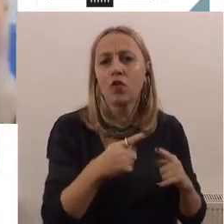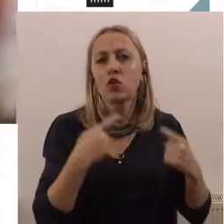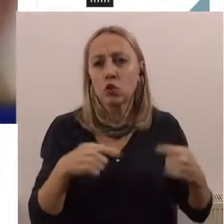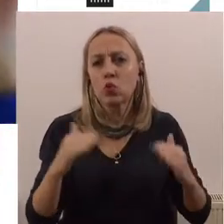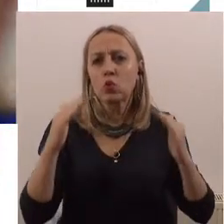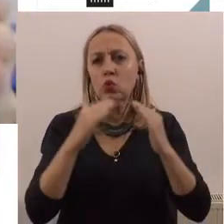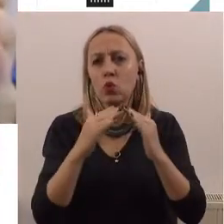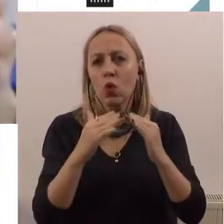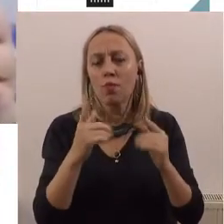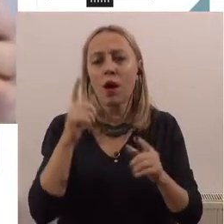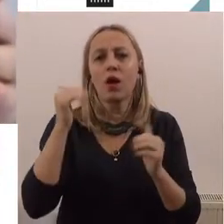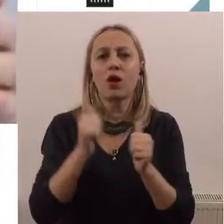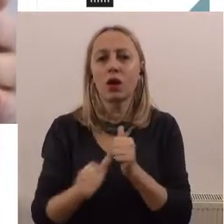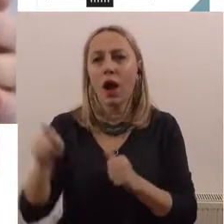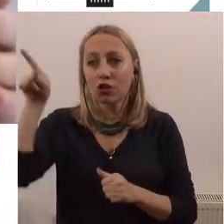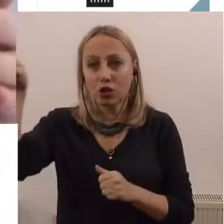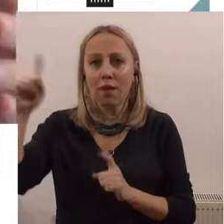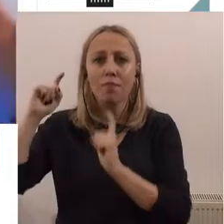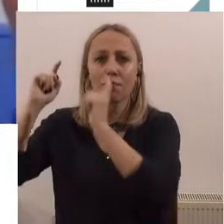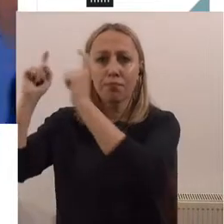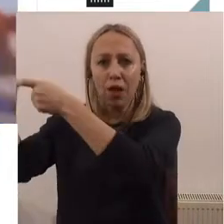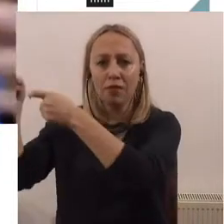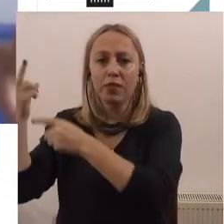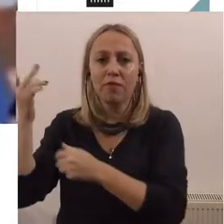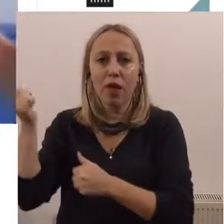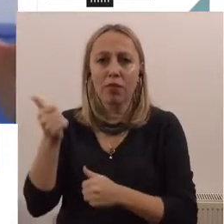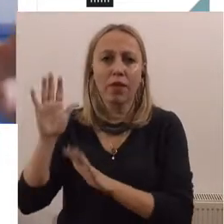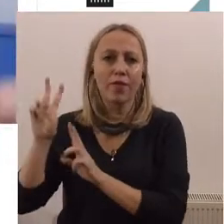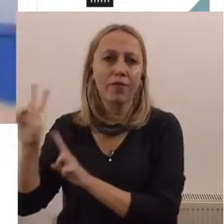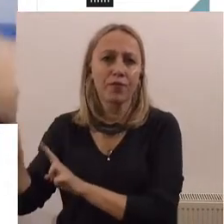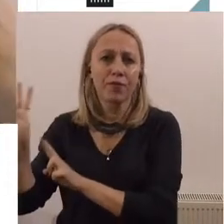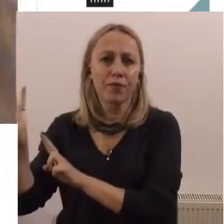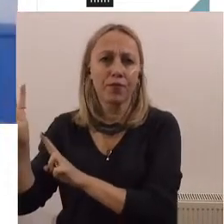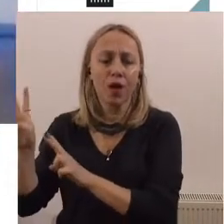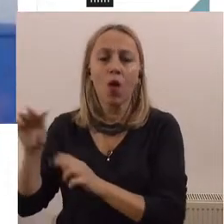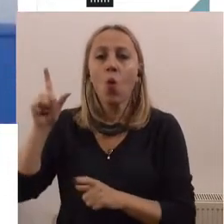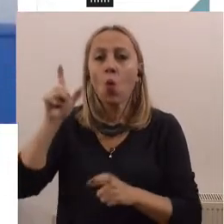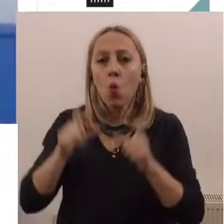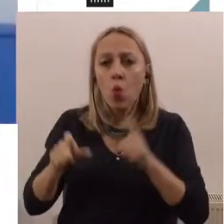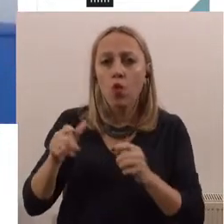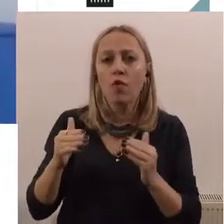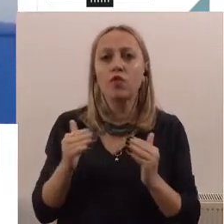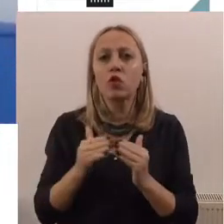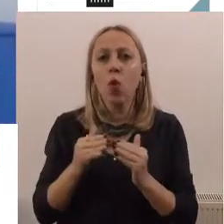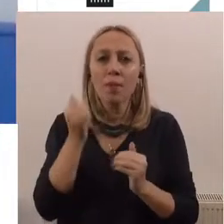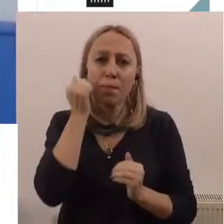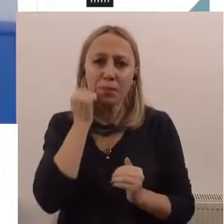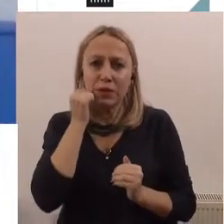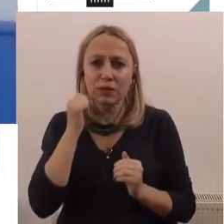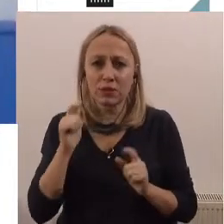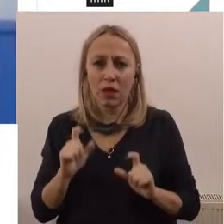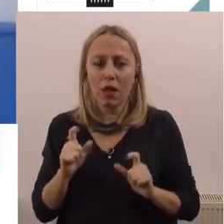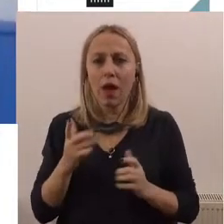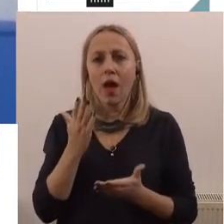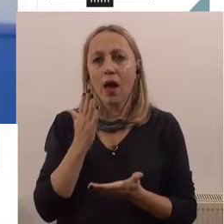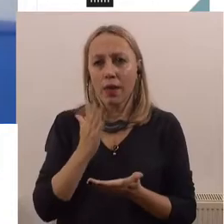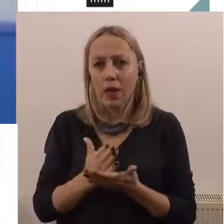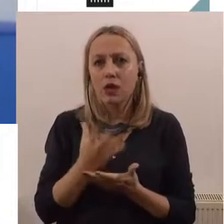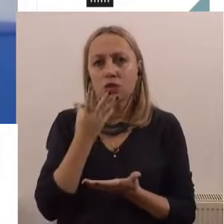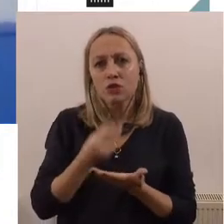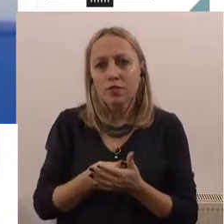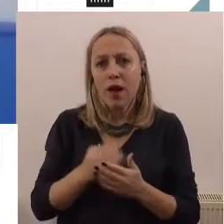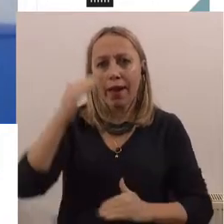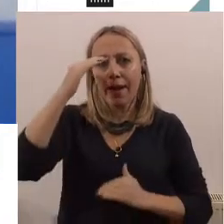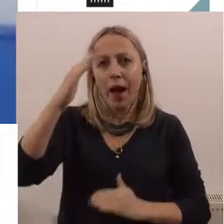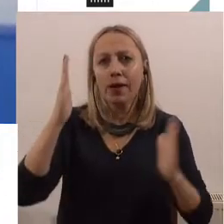stays everywhere for 2 weeks. So the people in the care home have their own night watch for 2 weeks, when you can